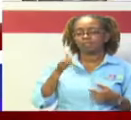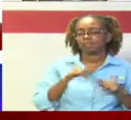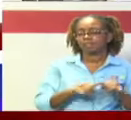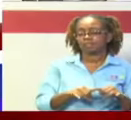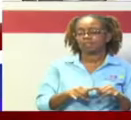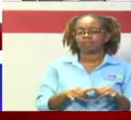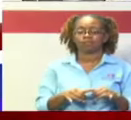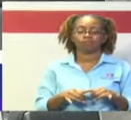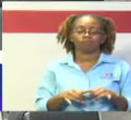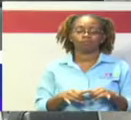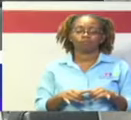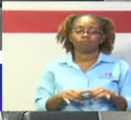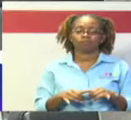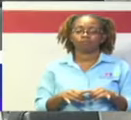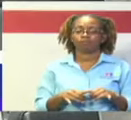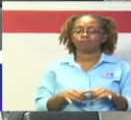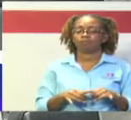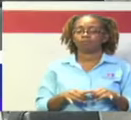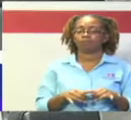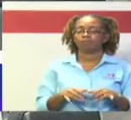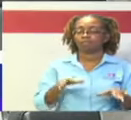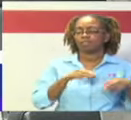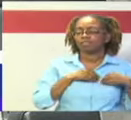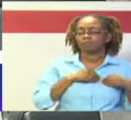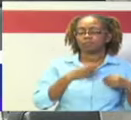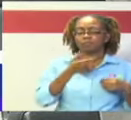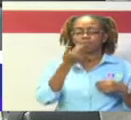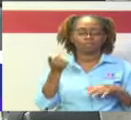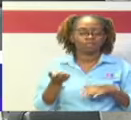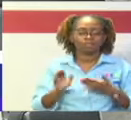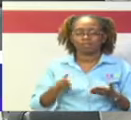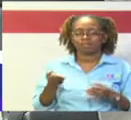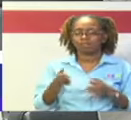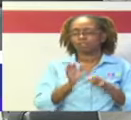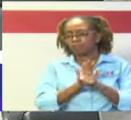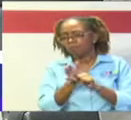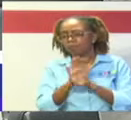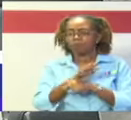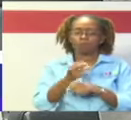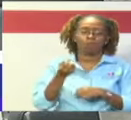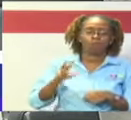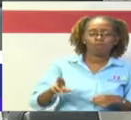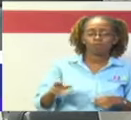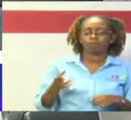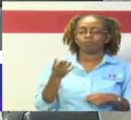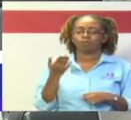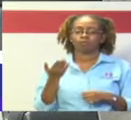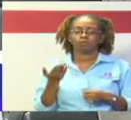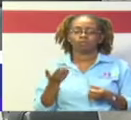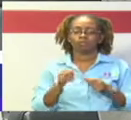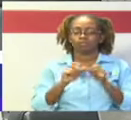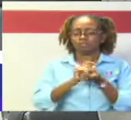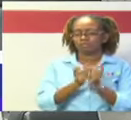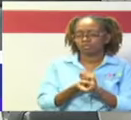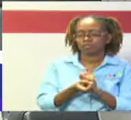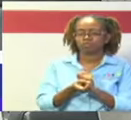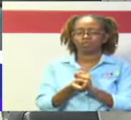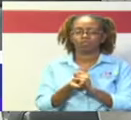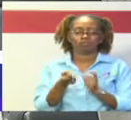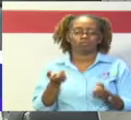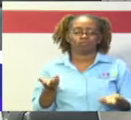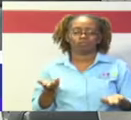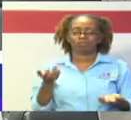asked before in various ways. And the question, it was framed once in such a way that we asked if we weren't overcounting because someone